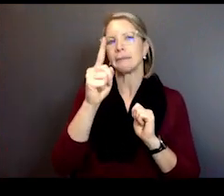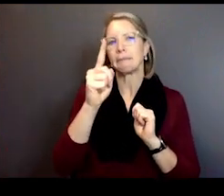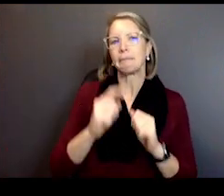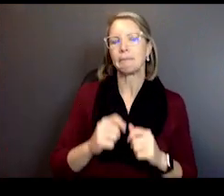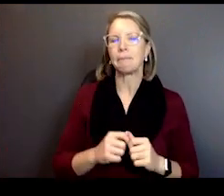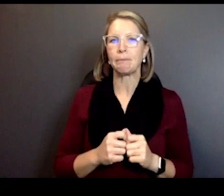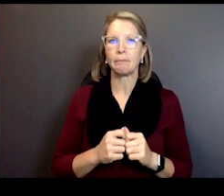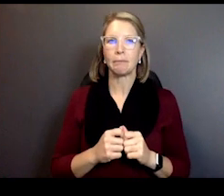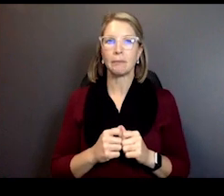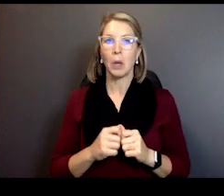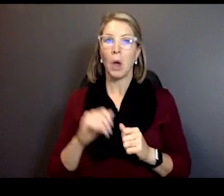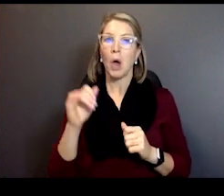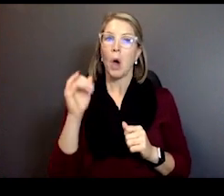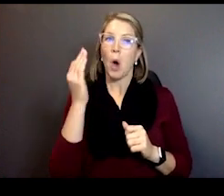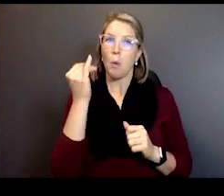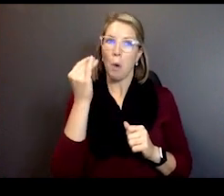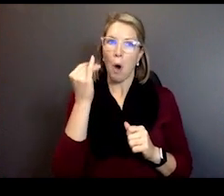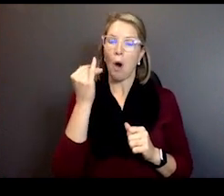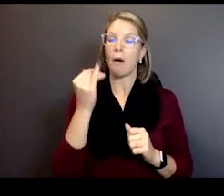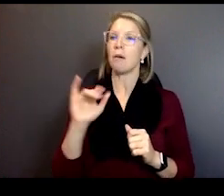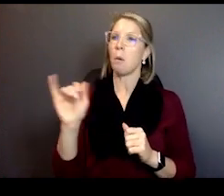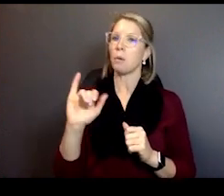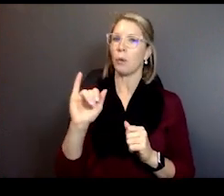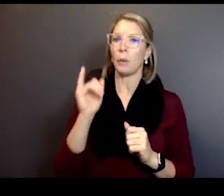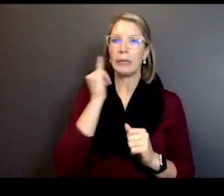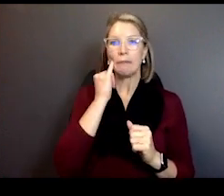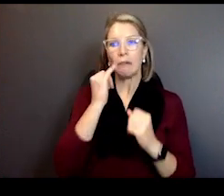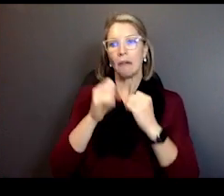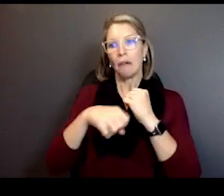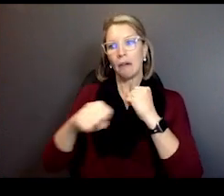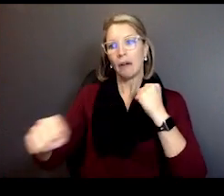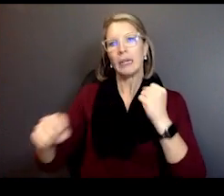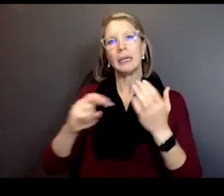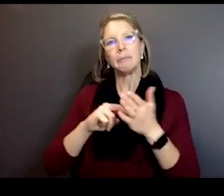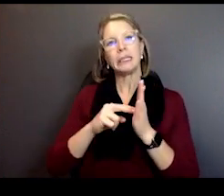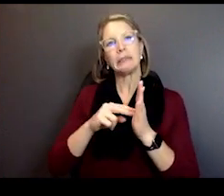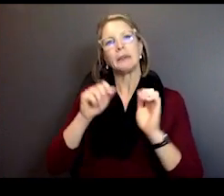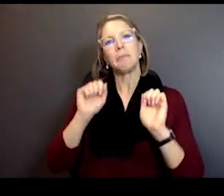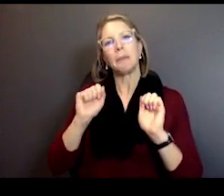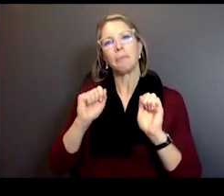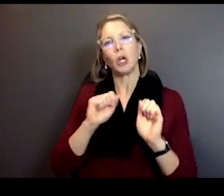be eligible under the cumulative effect of significant limitations.